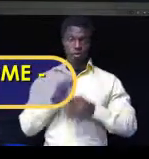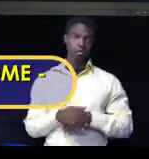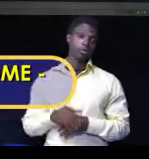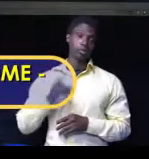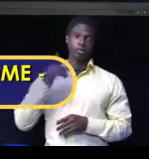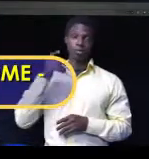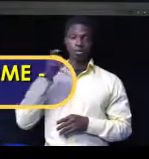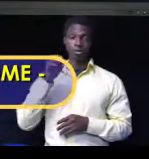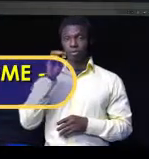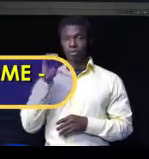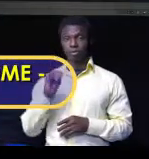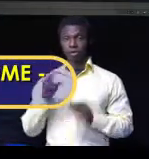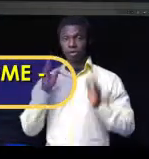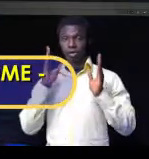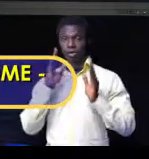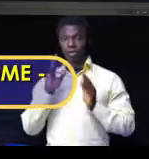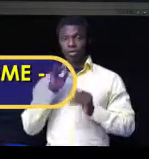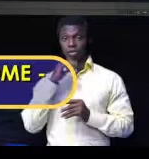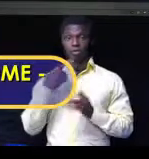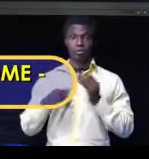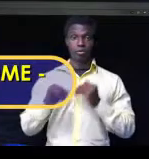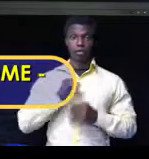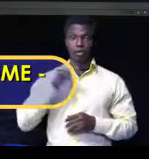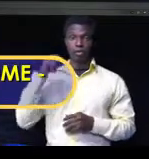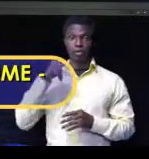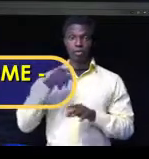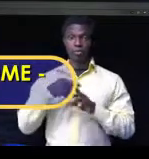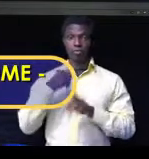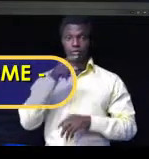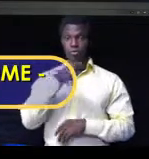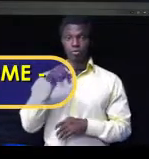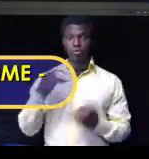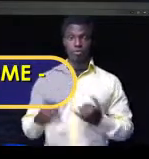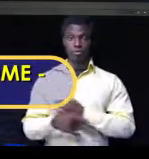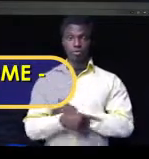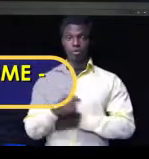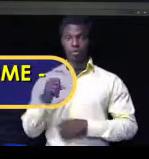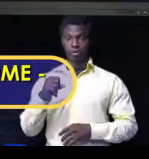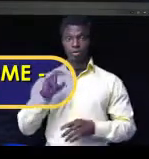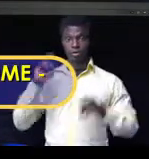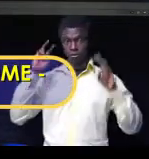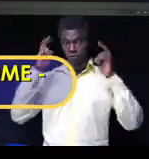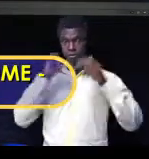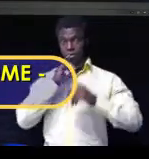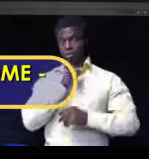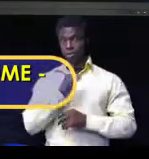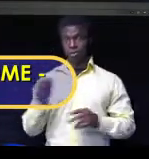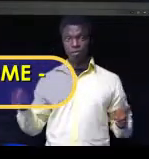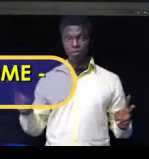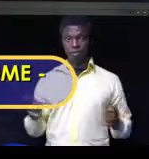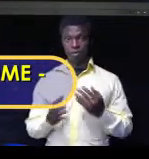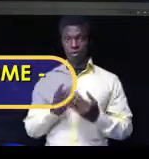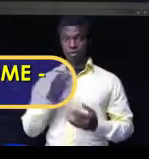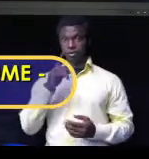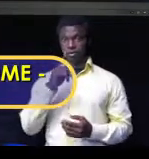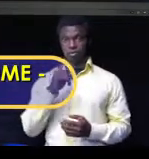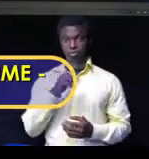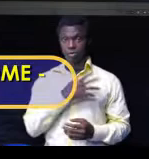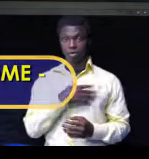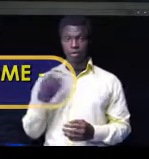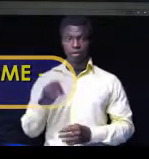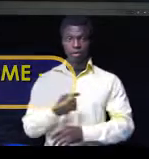attention. 100% attention is what I need from you. Today's topic is a very simple